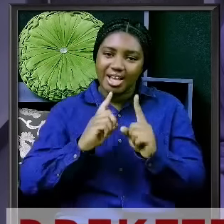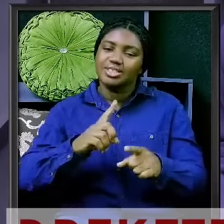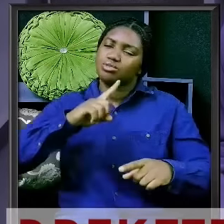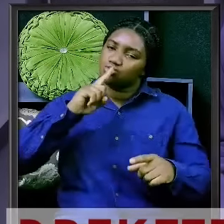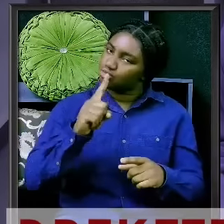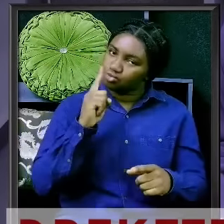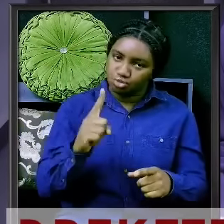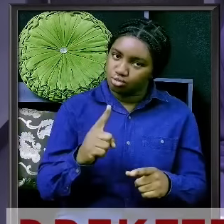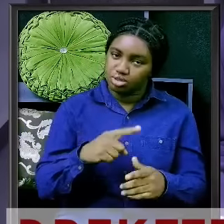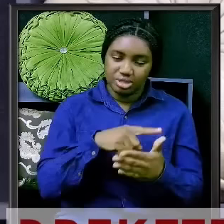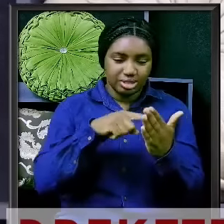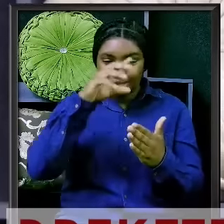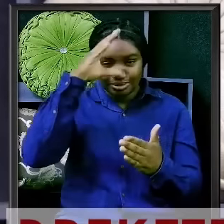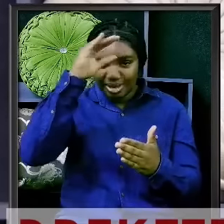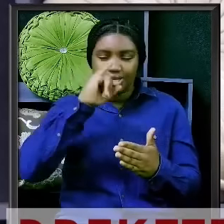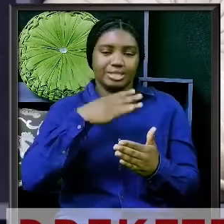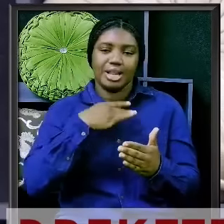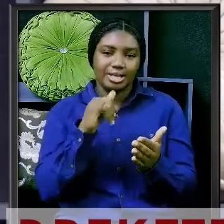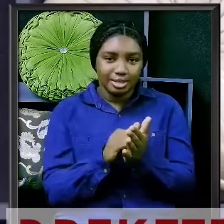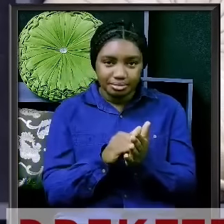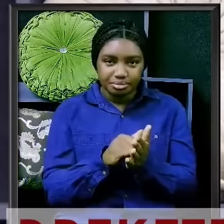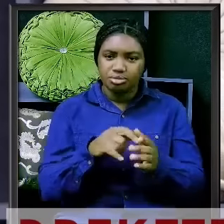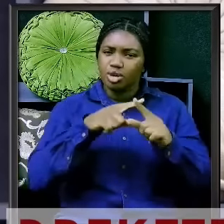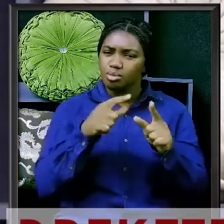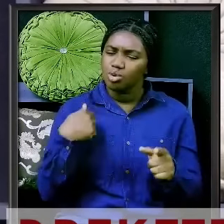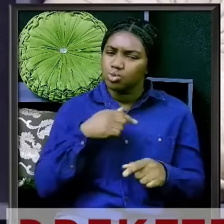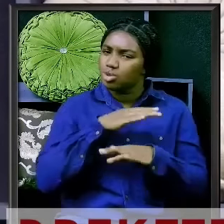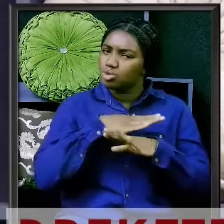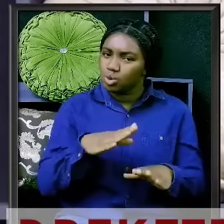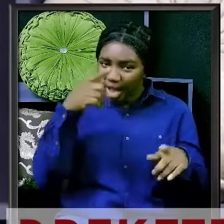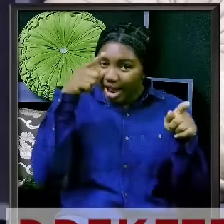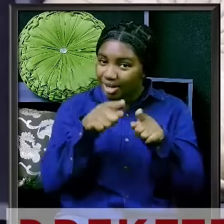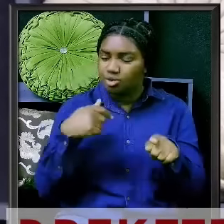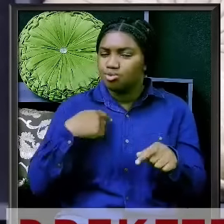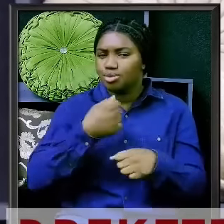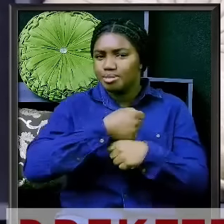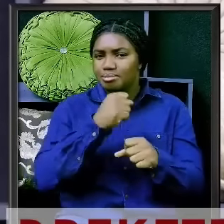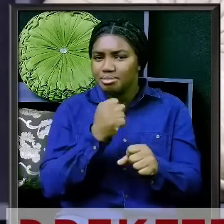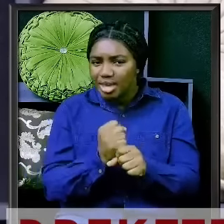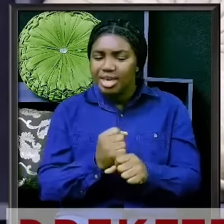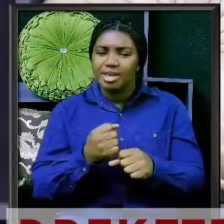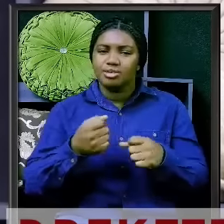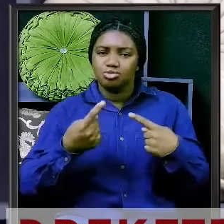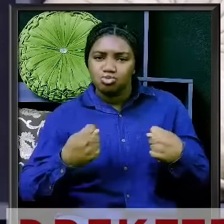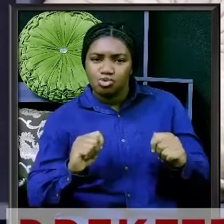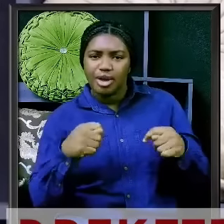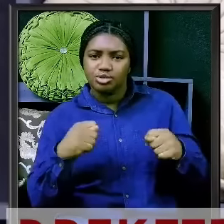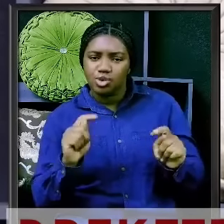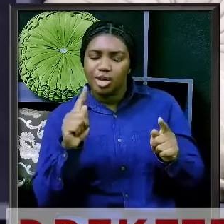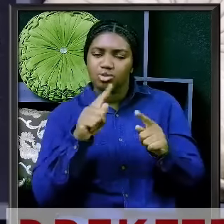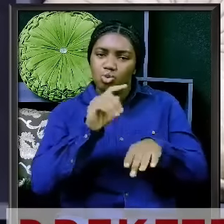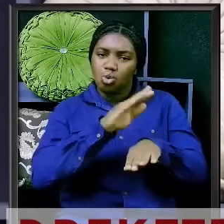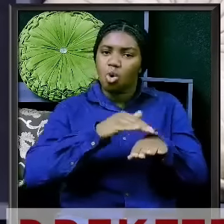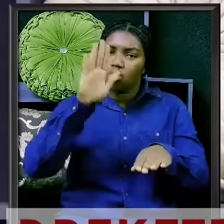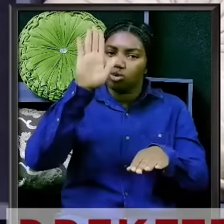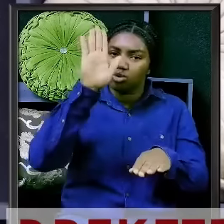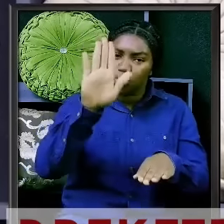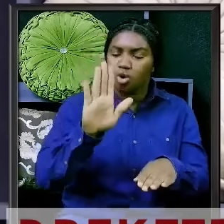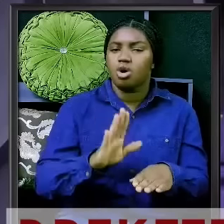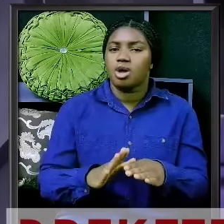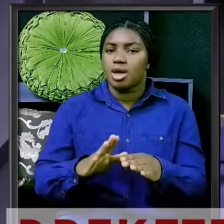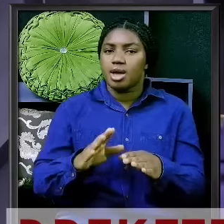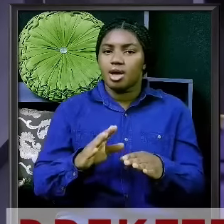your colleague do like that. But we no still agree. We make effort, make we reach this your colleague because na in